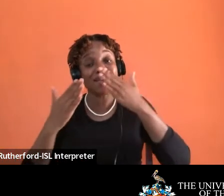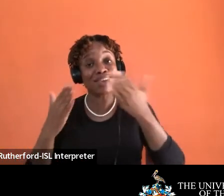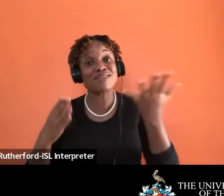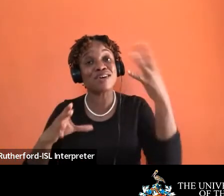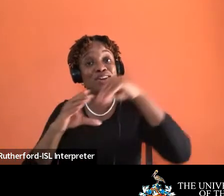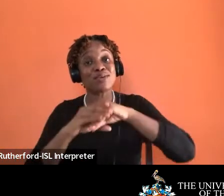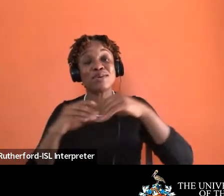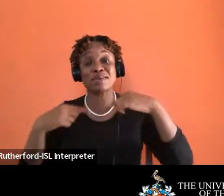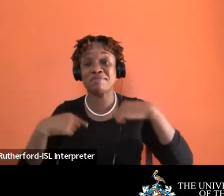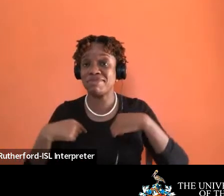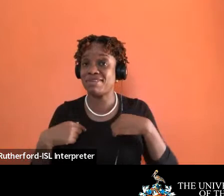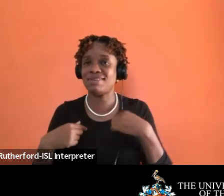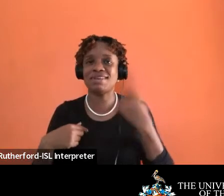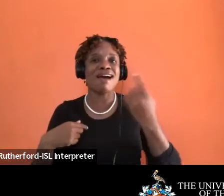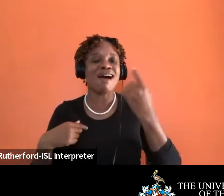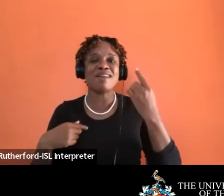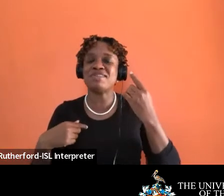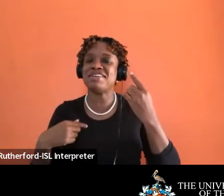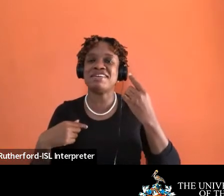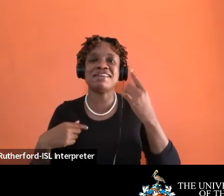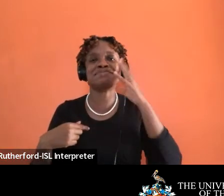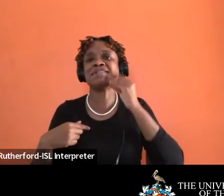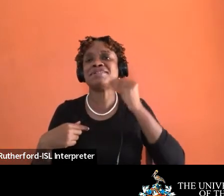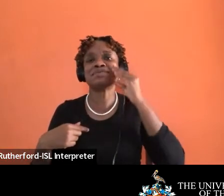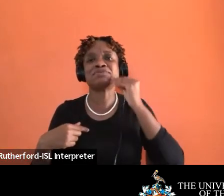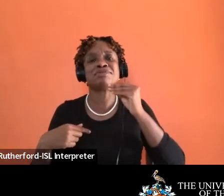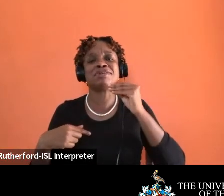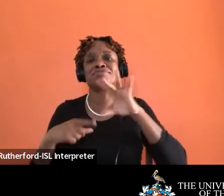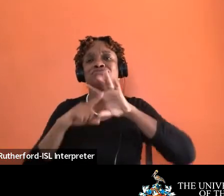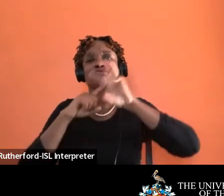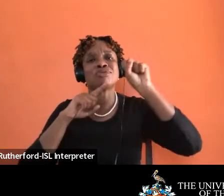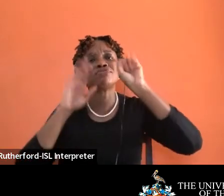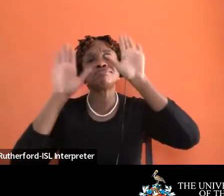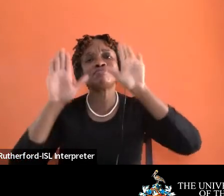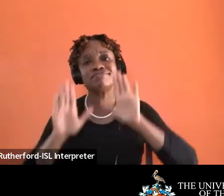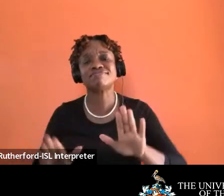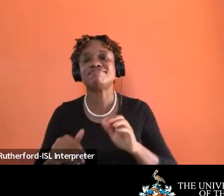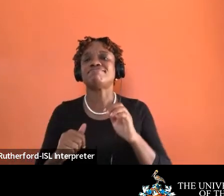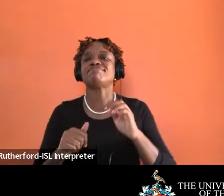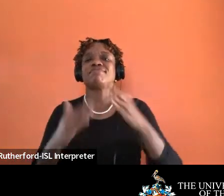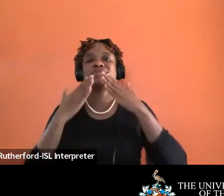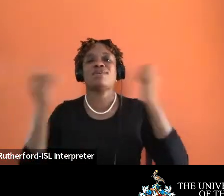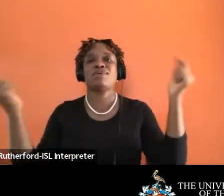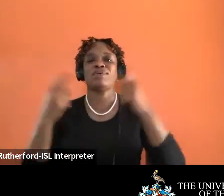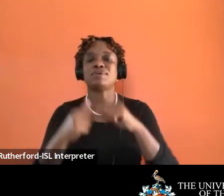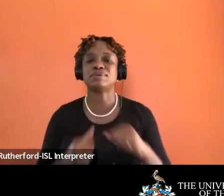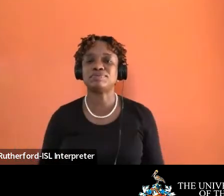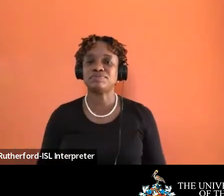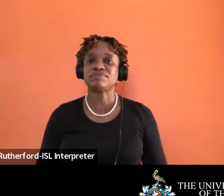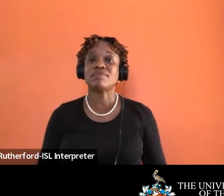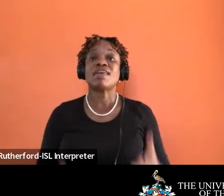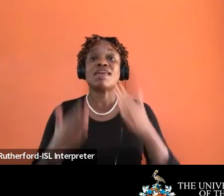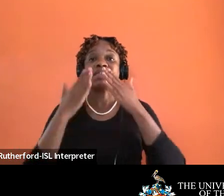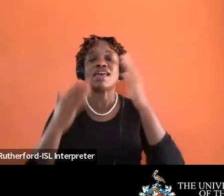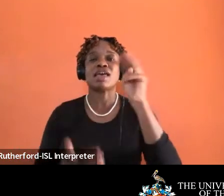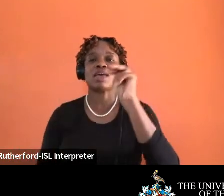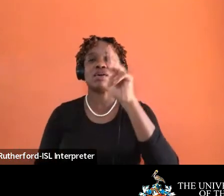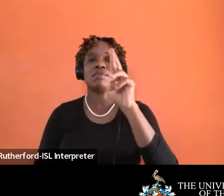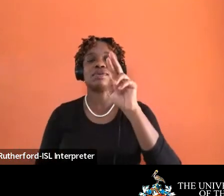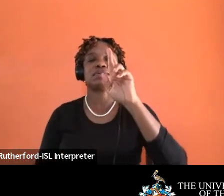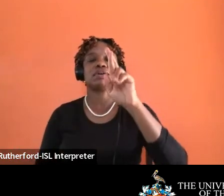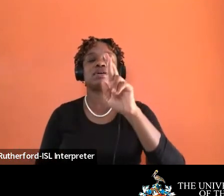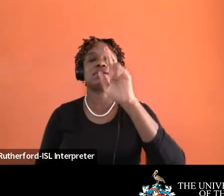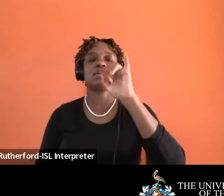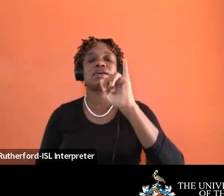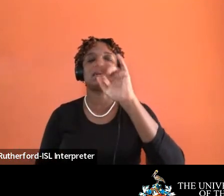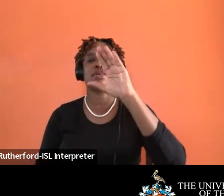always great learning experience for me. So thank you, everybody. And thank you, Mr. Ricketts.